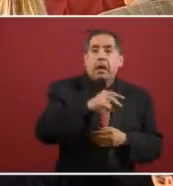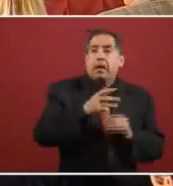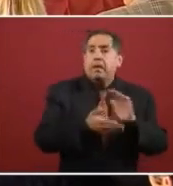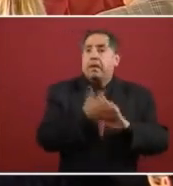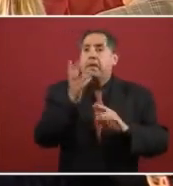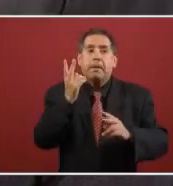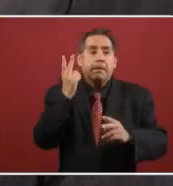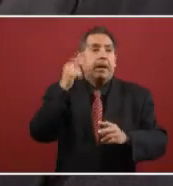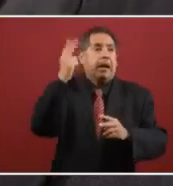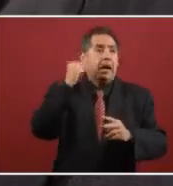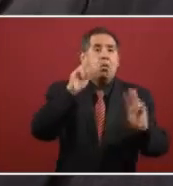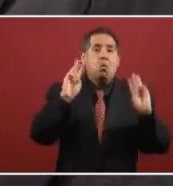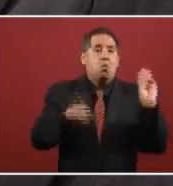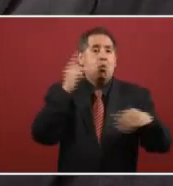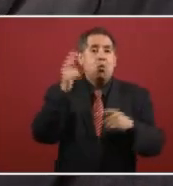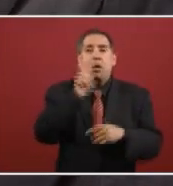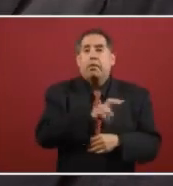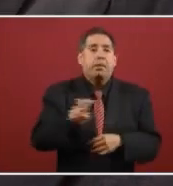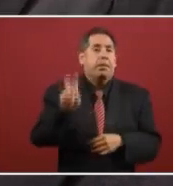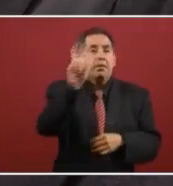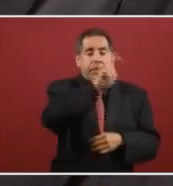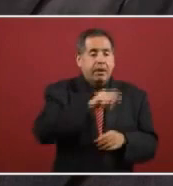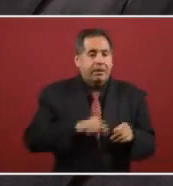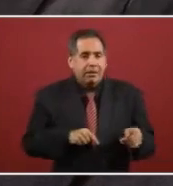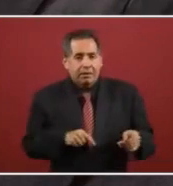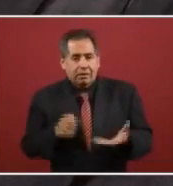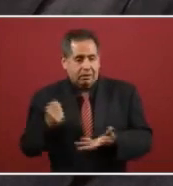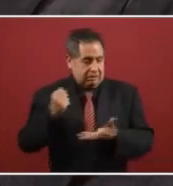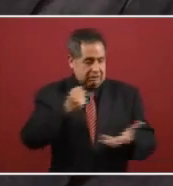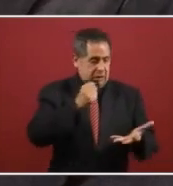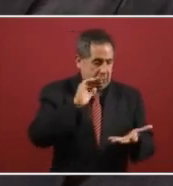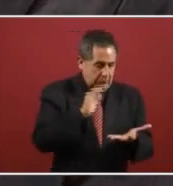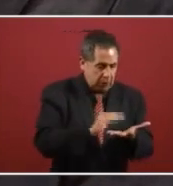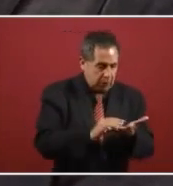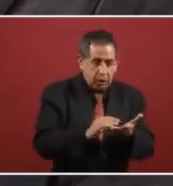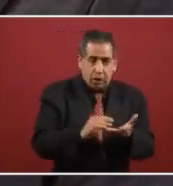they used to take trips all over the world.